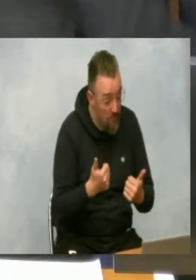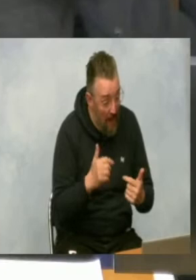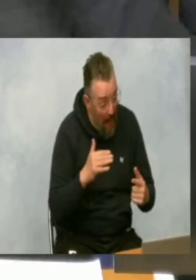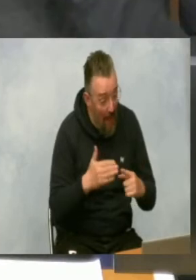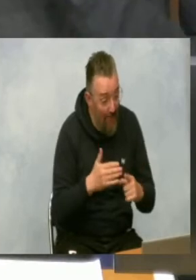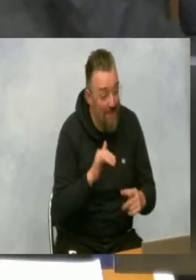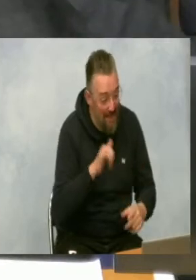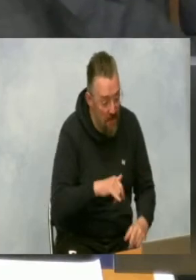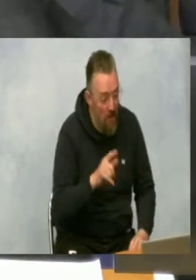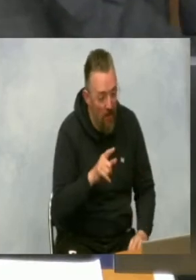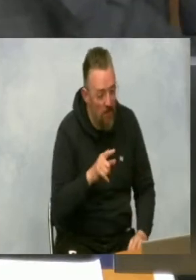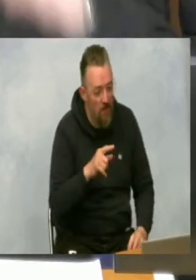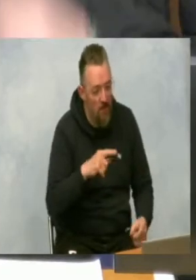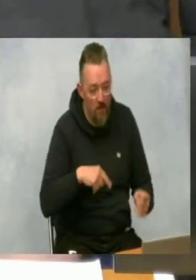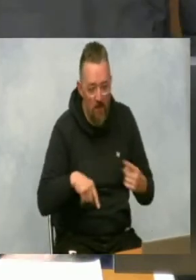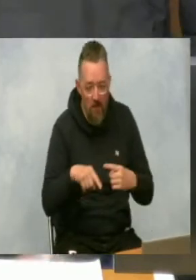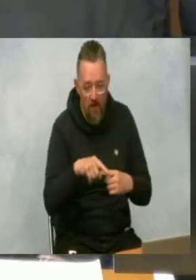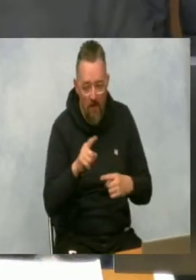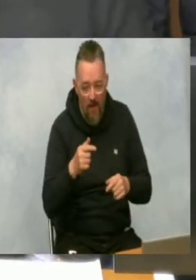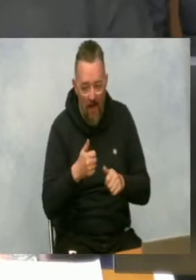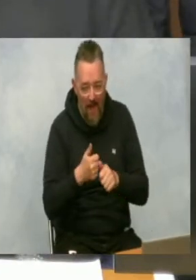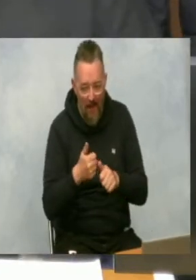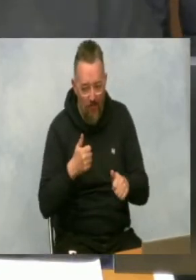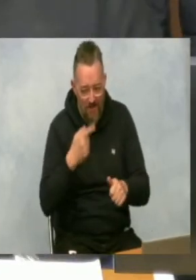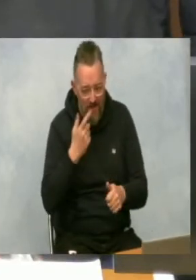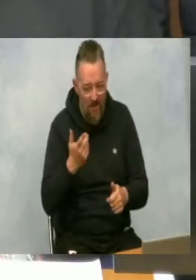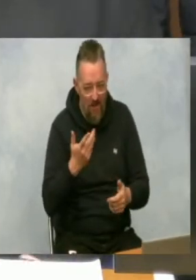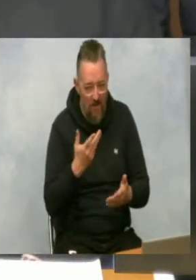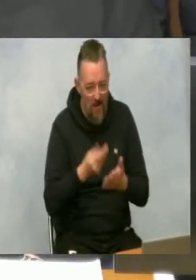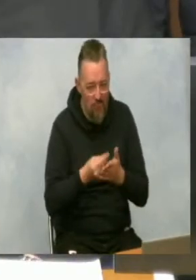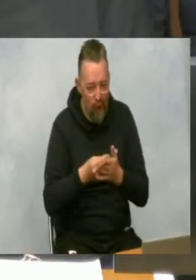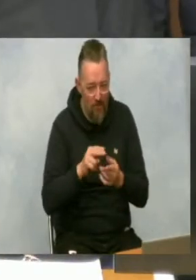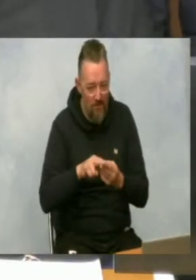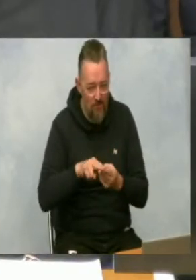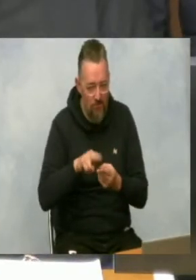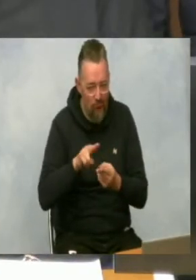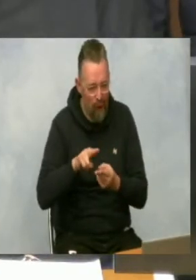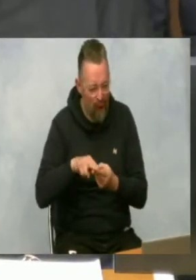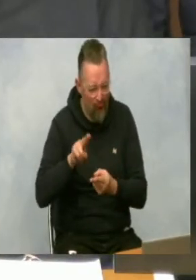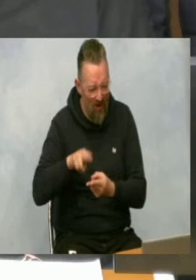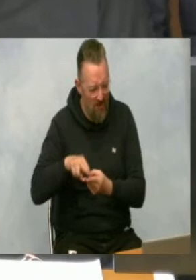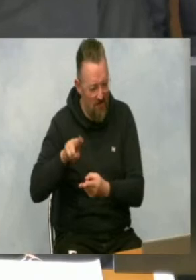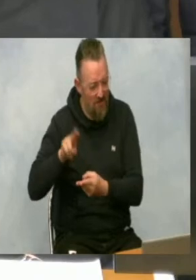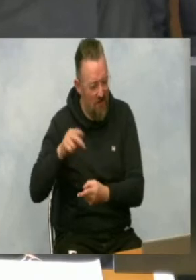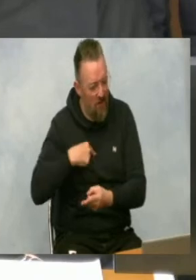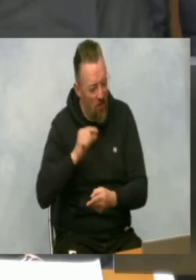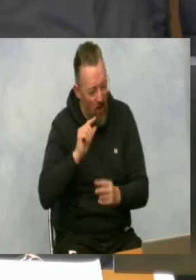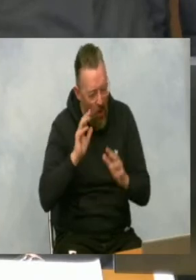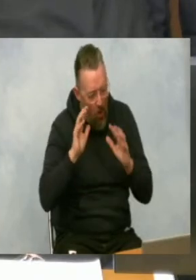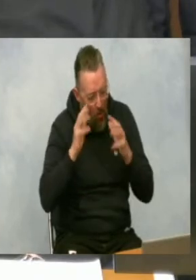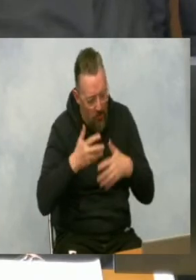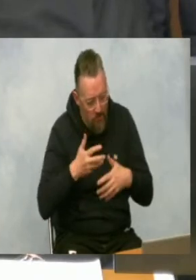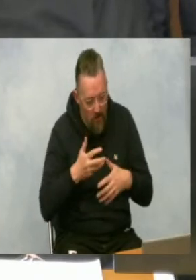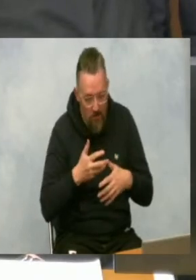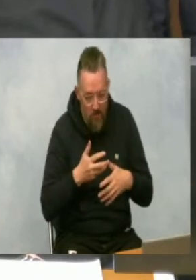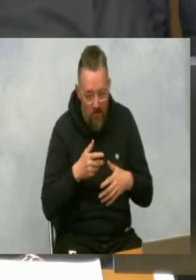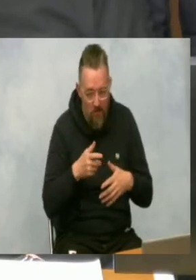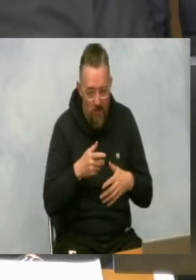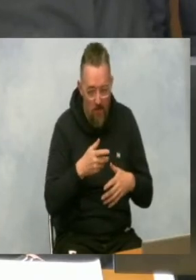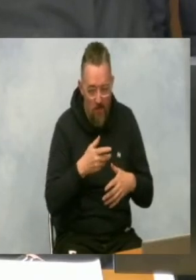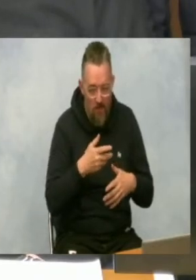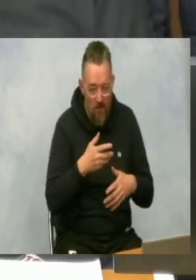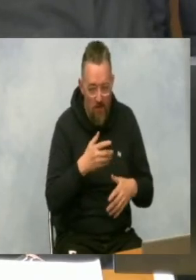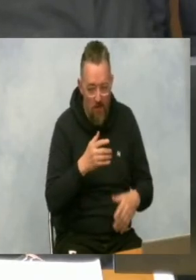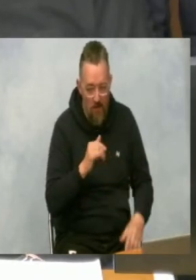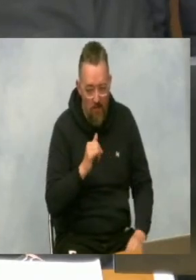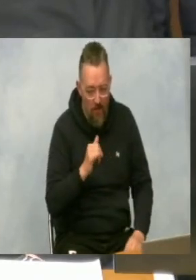accepted by all people in the industry that it results in price rises. So I'm just a little bit concerned that perhaps there might be